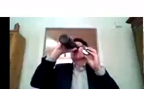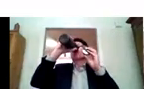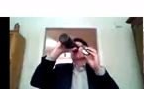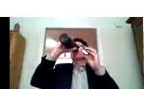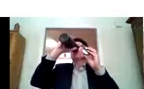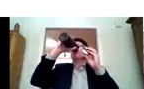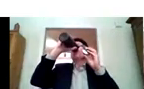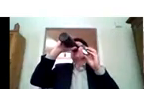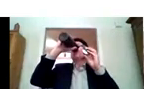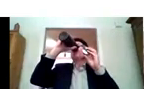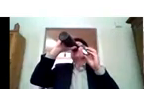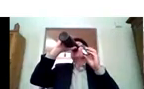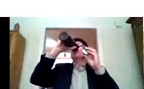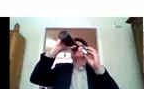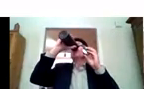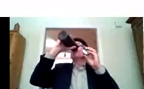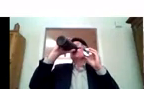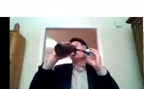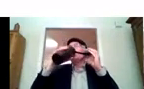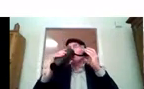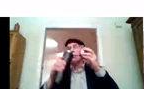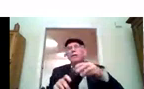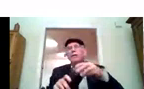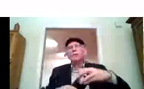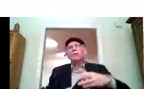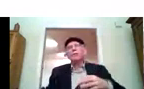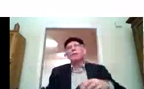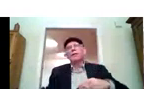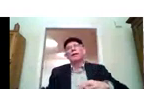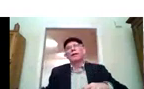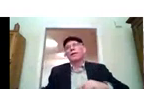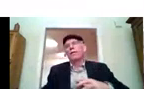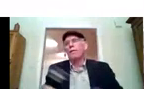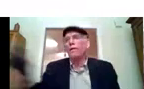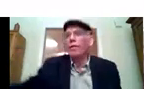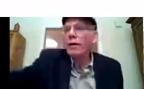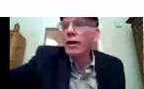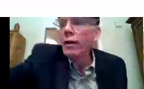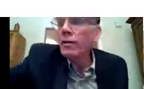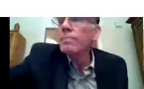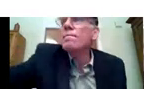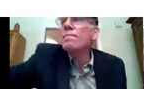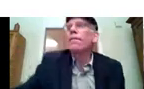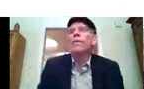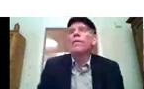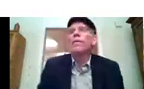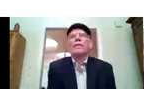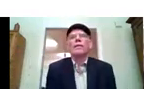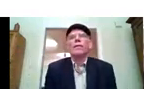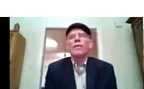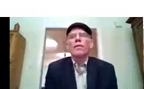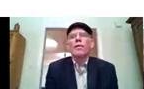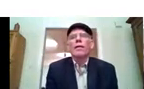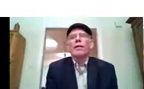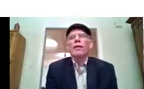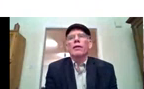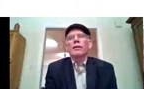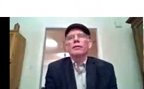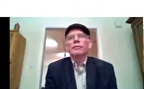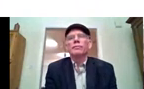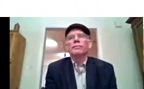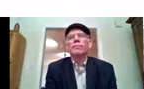lower intensities and densities. Additionally, a plan to redevelop the subject site should ensure that the proposal would not